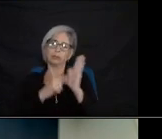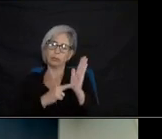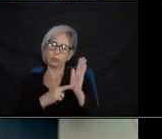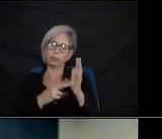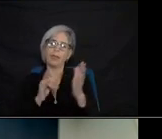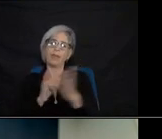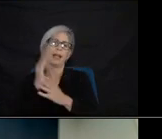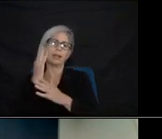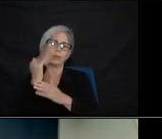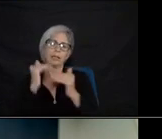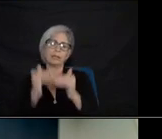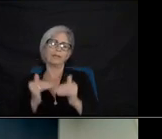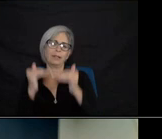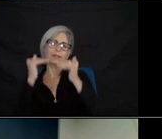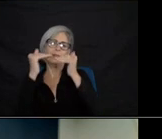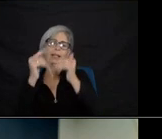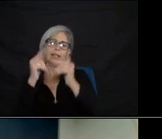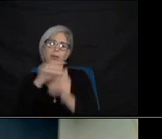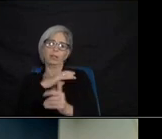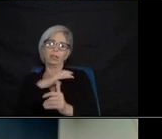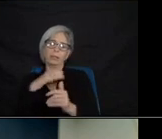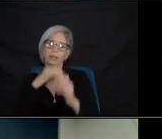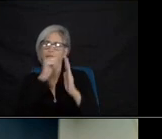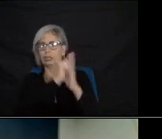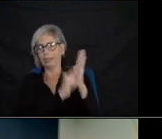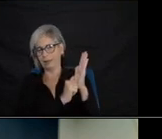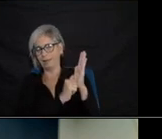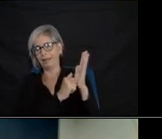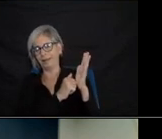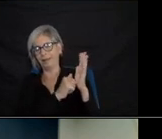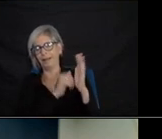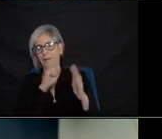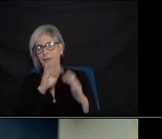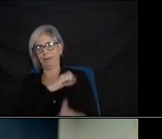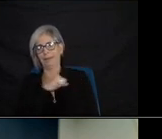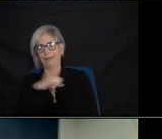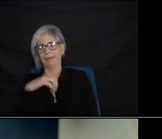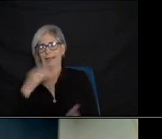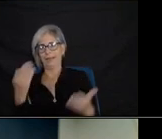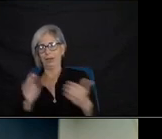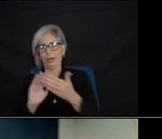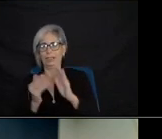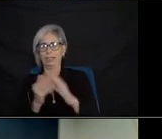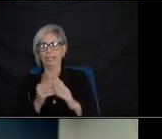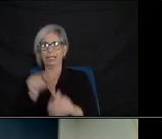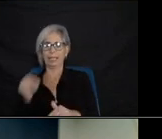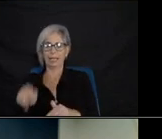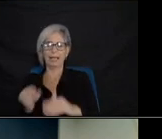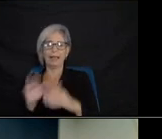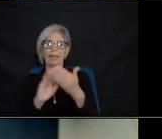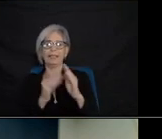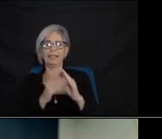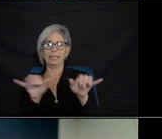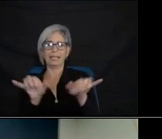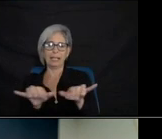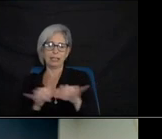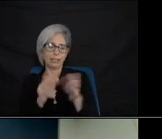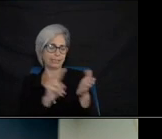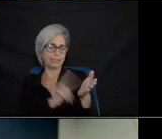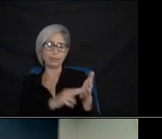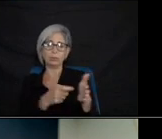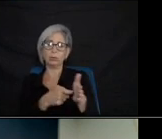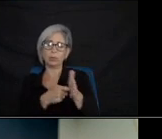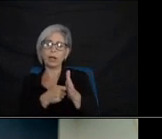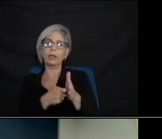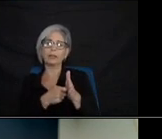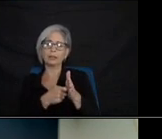it has been advanced to the commission agenda by city staff. The city engineer's signature is required